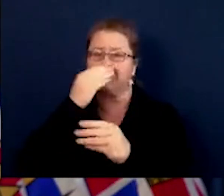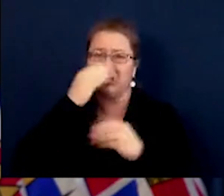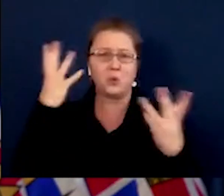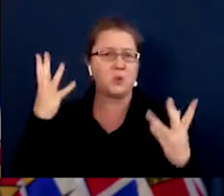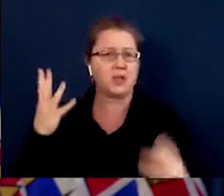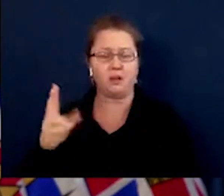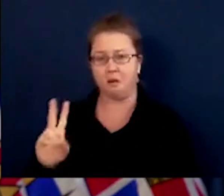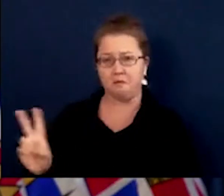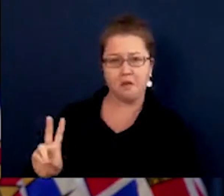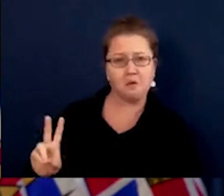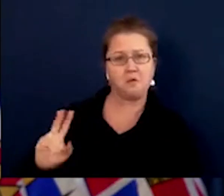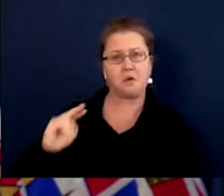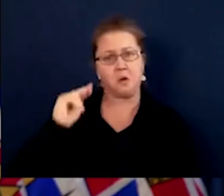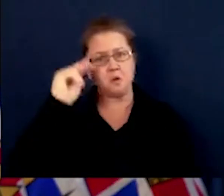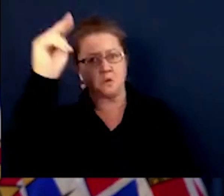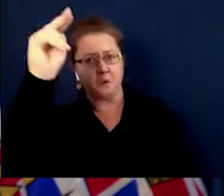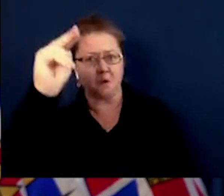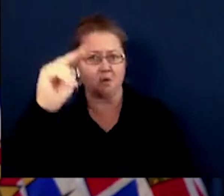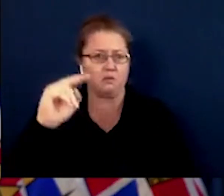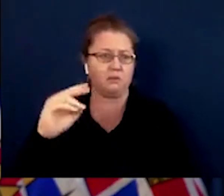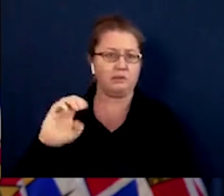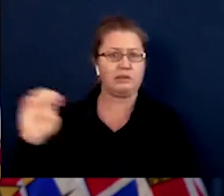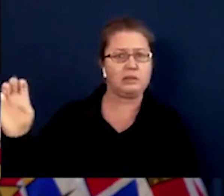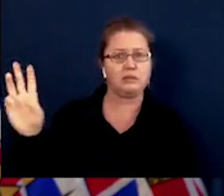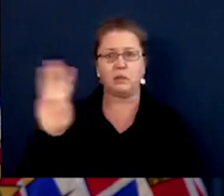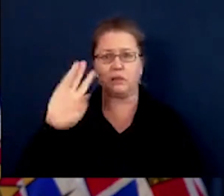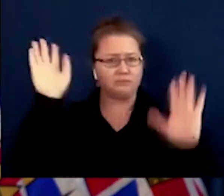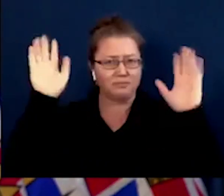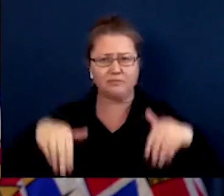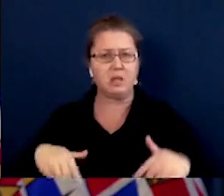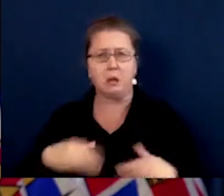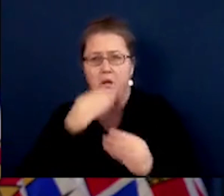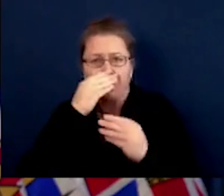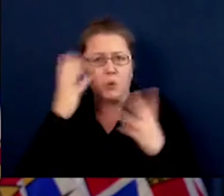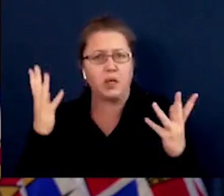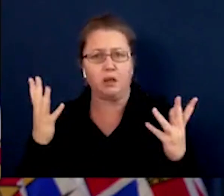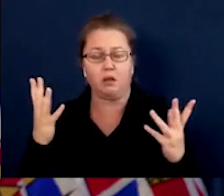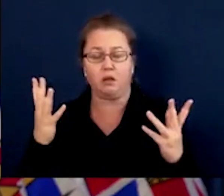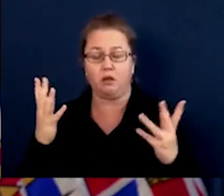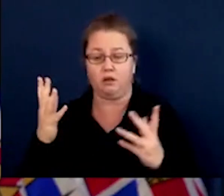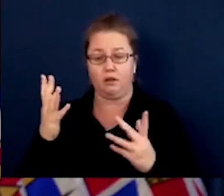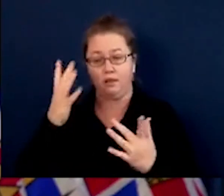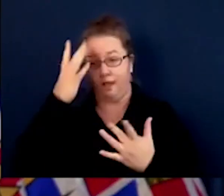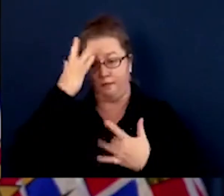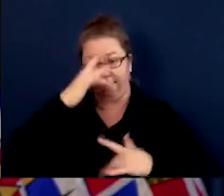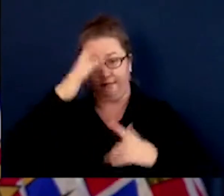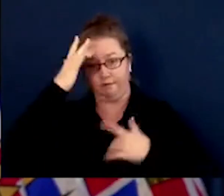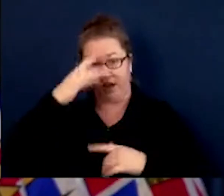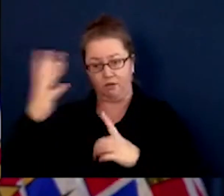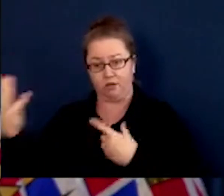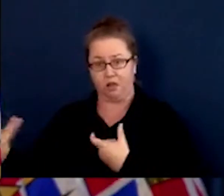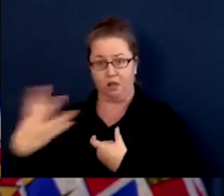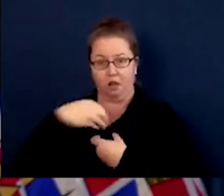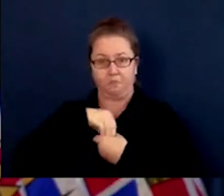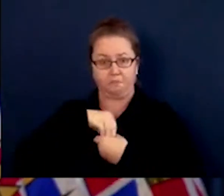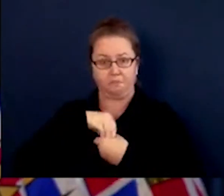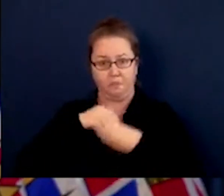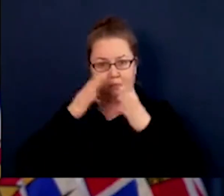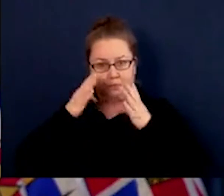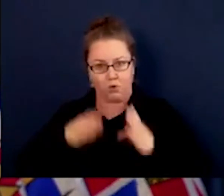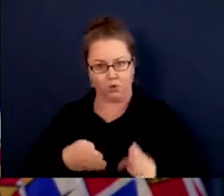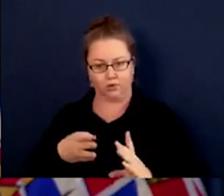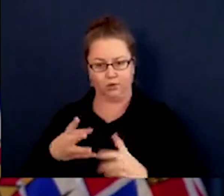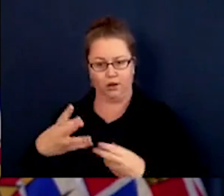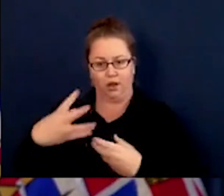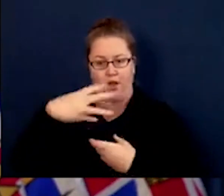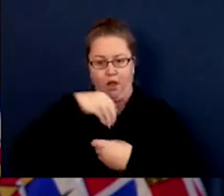no boundaries and impacts us all. This virus affects people, and when people move, we take our risk with us.